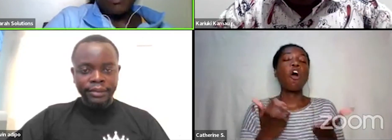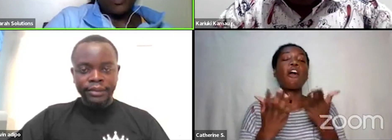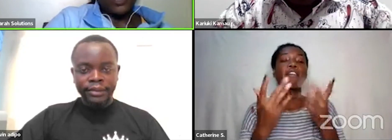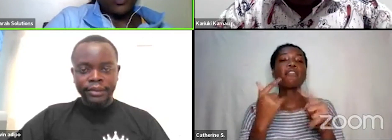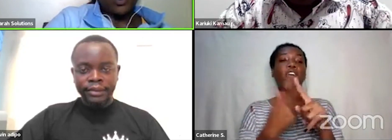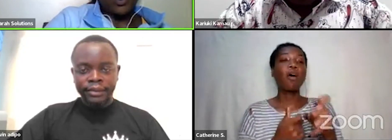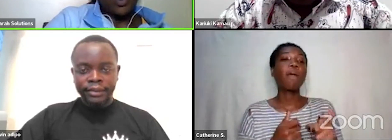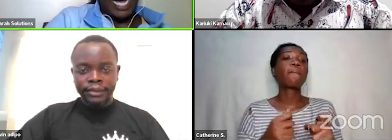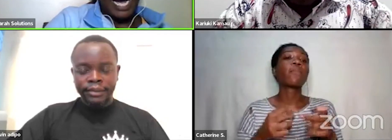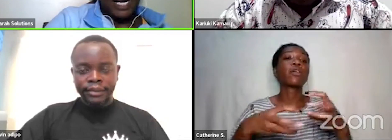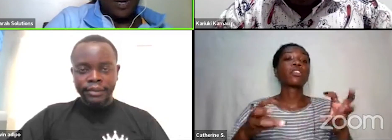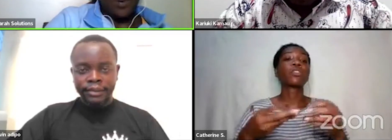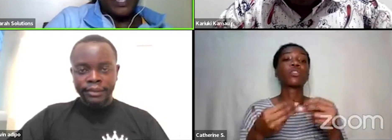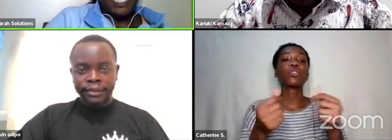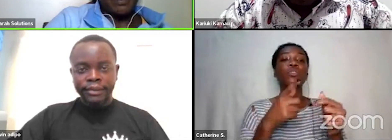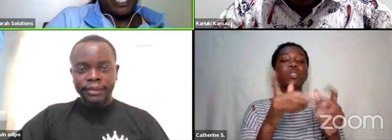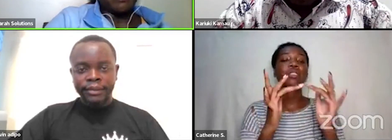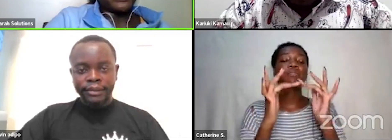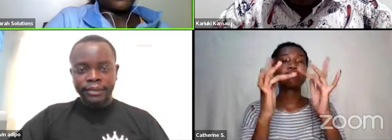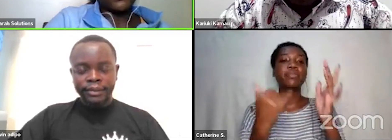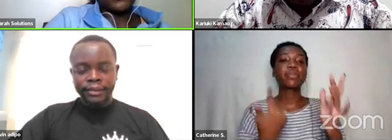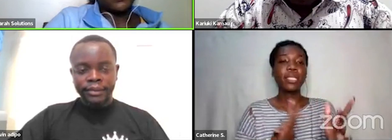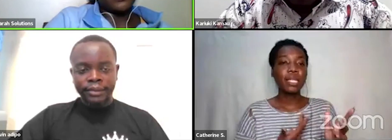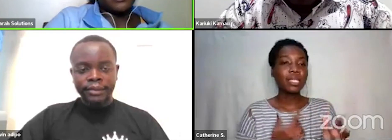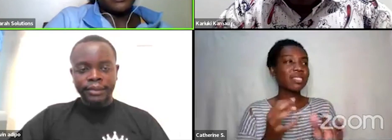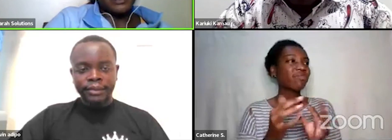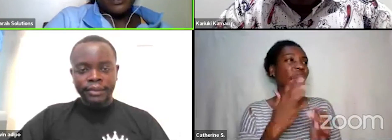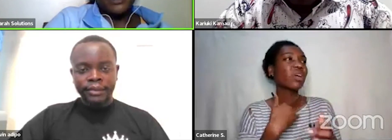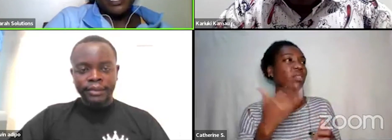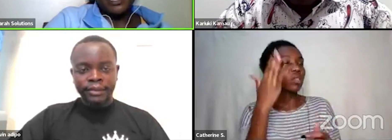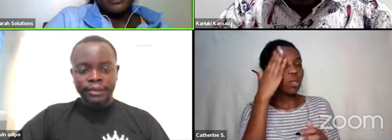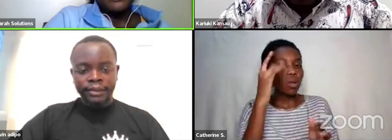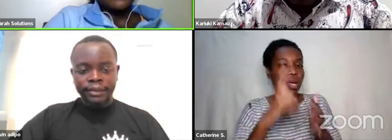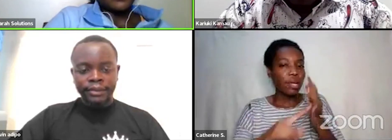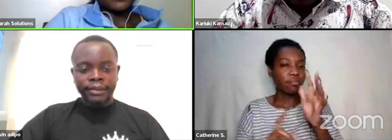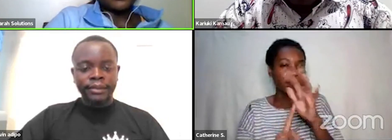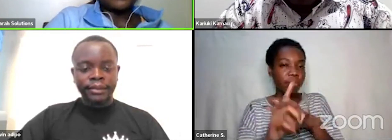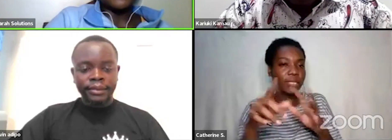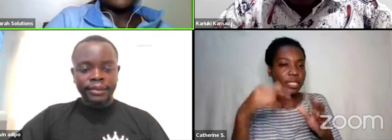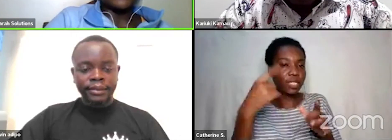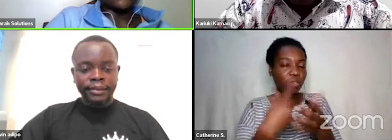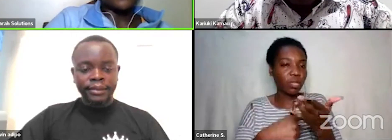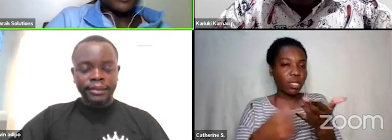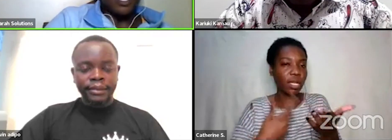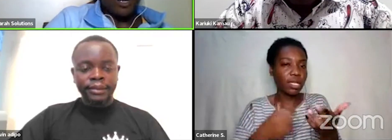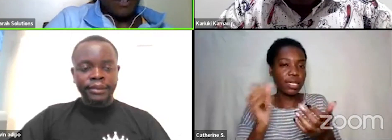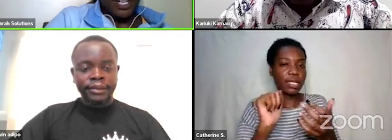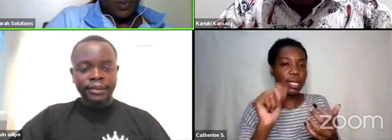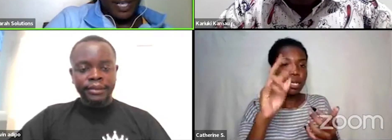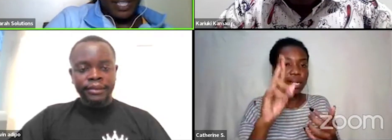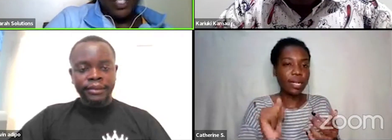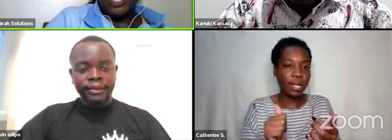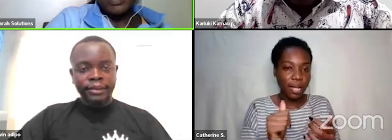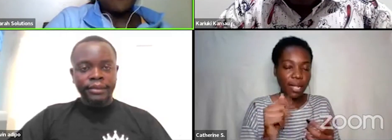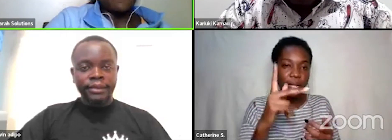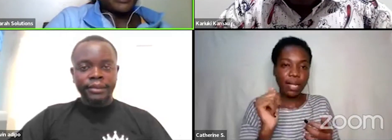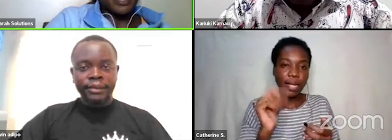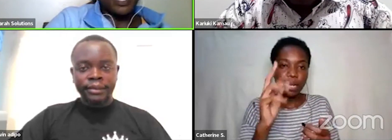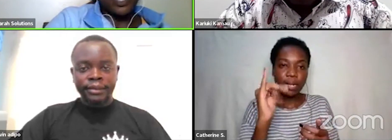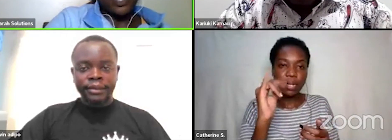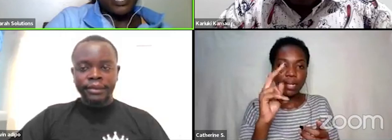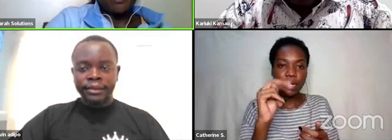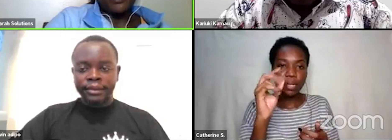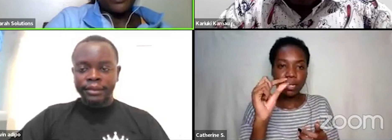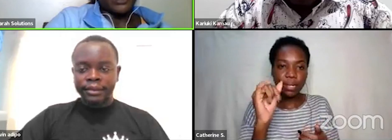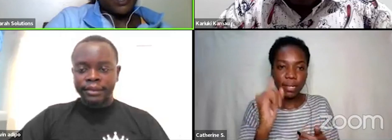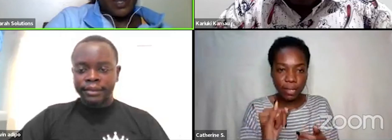email us. If you wish to know what's coming up, next week we are hosting Sarah Karingi. Sarah Karingi is the queen of networking. She's